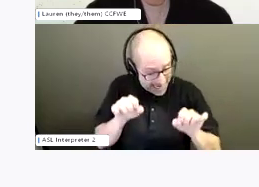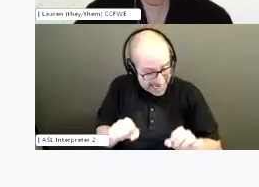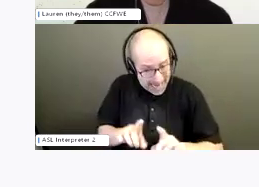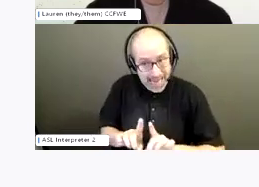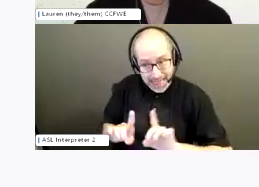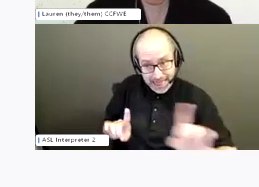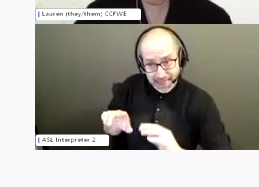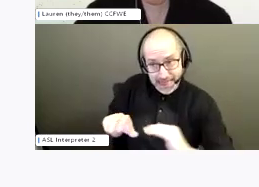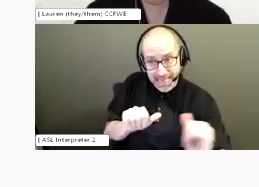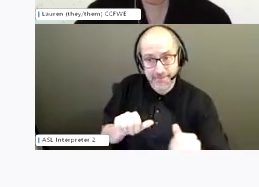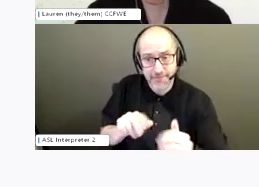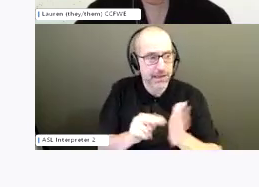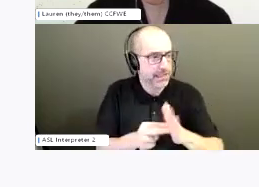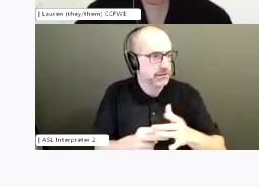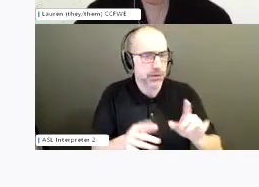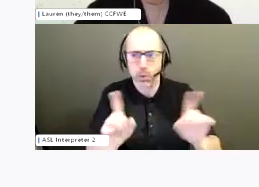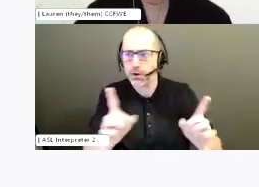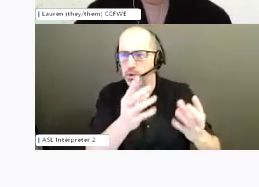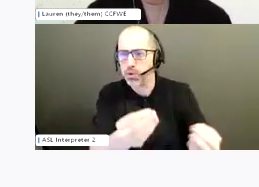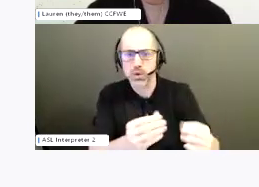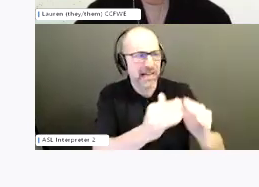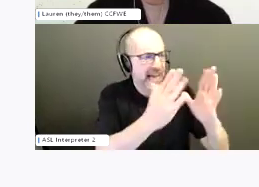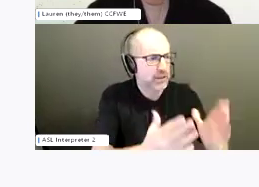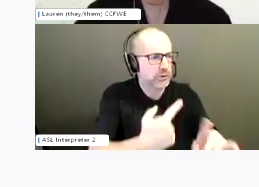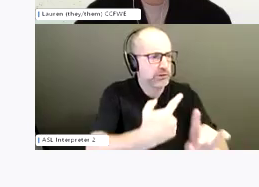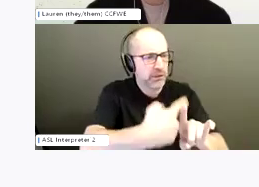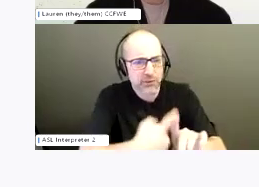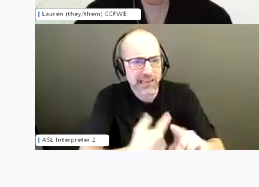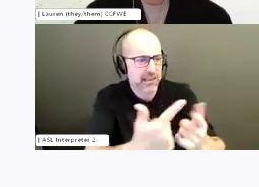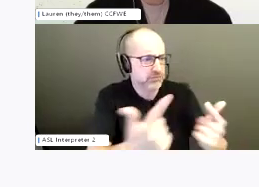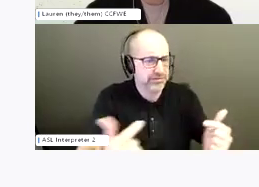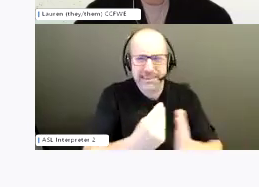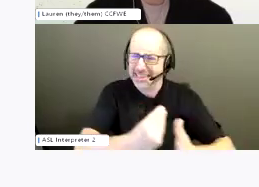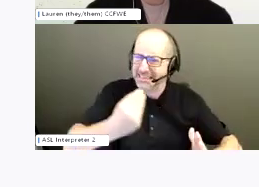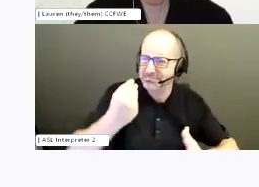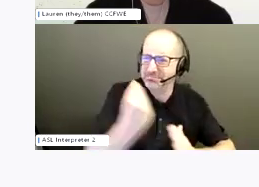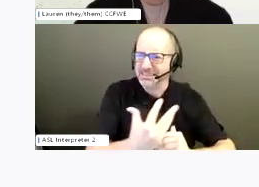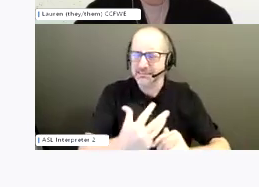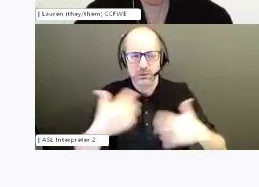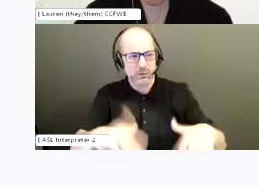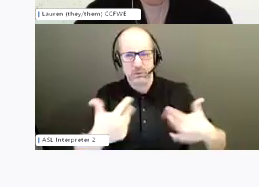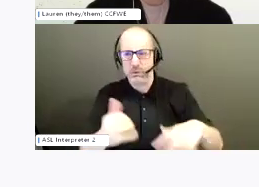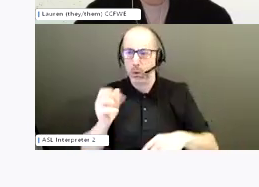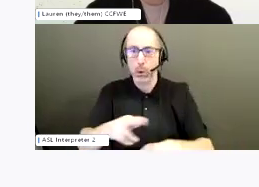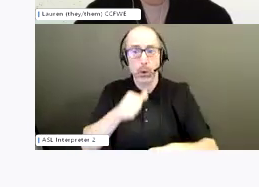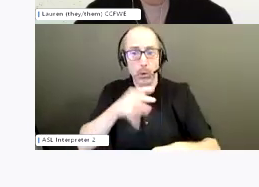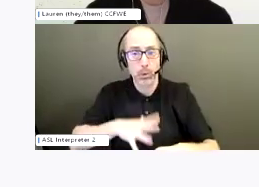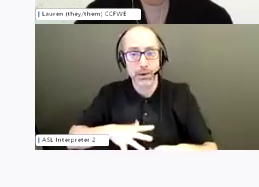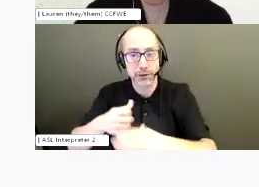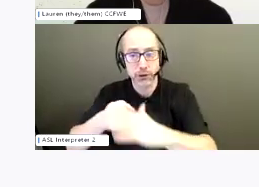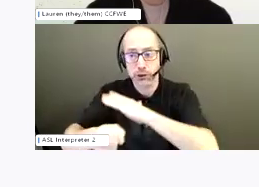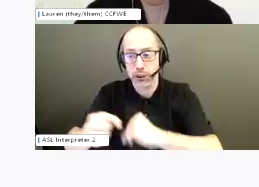expensive housing market or long wait lists at emergency shelters. Additionally, women are disproportionately in low wage